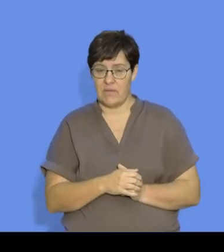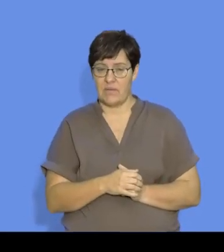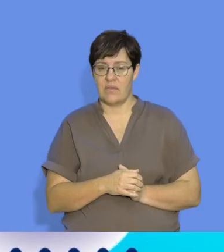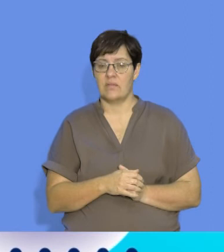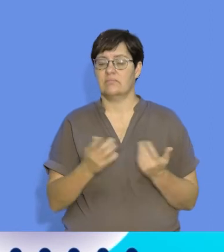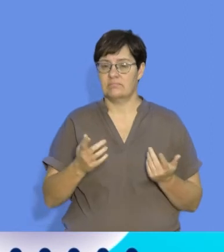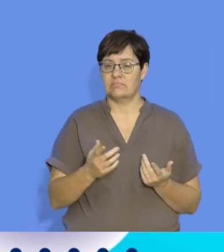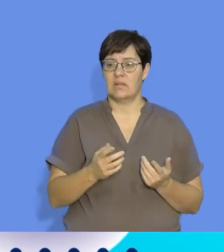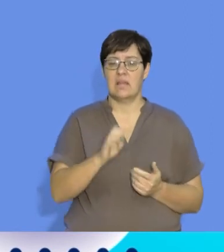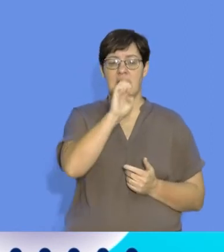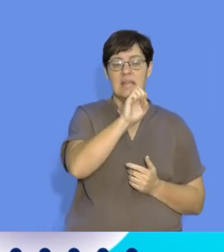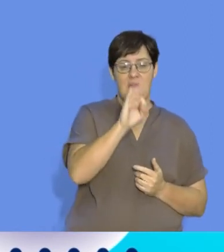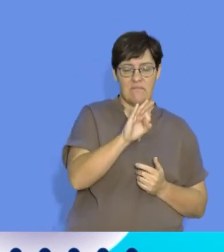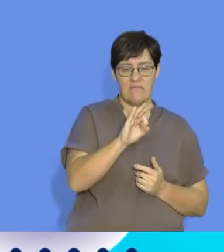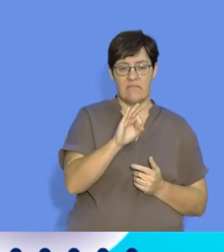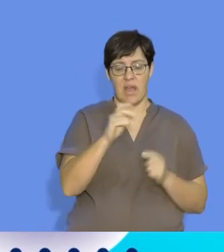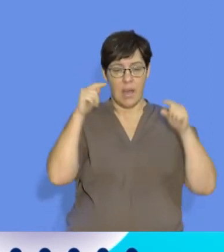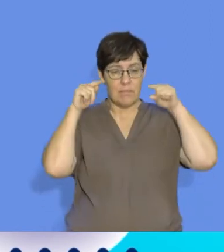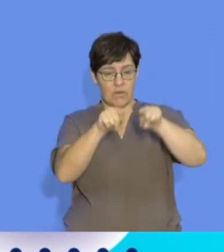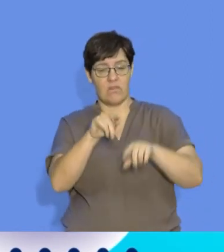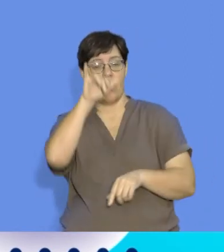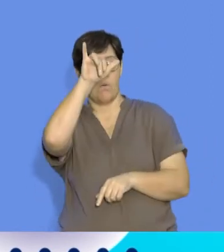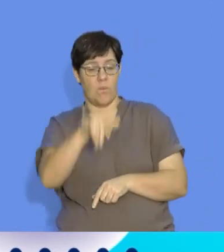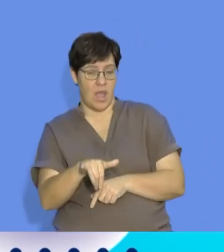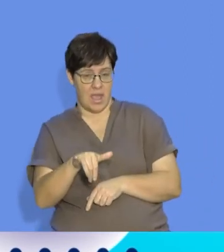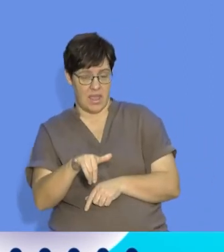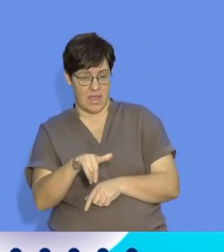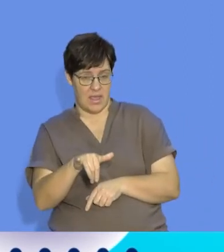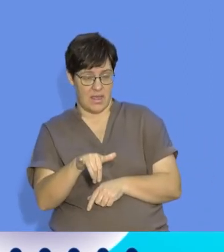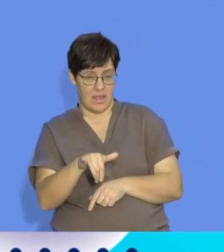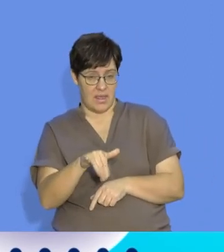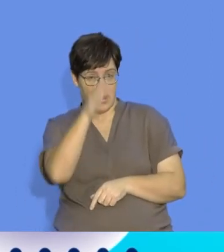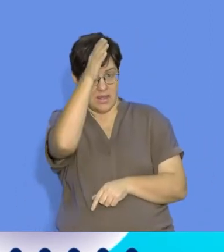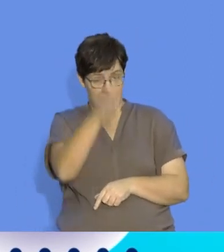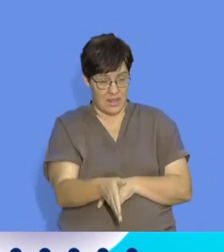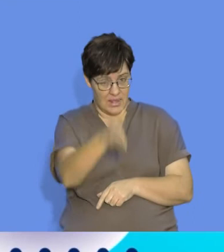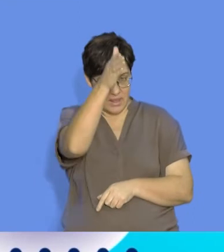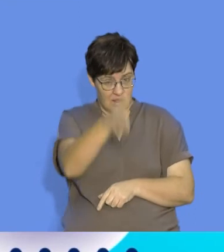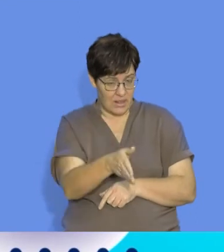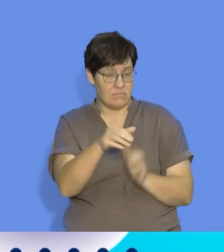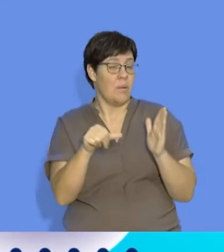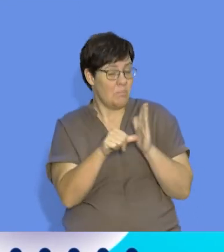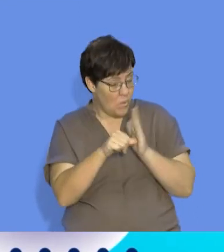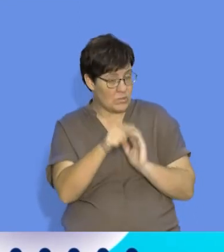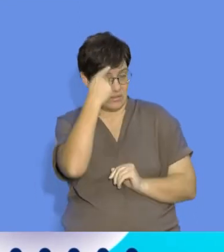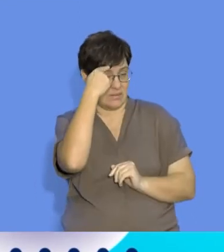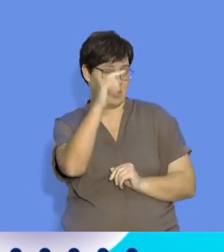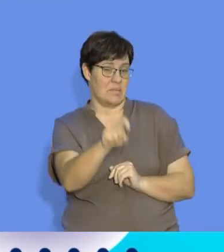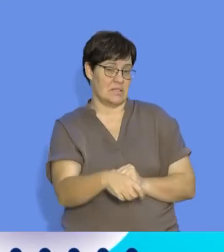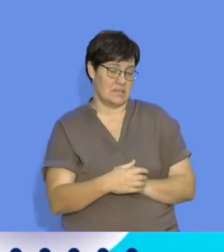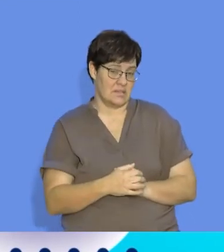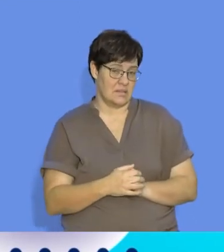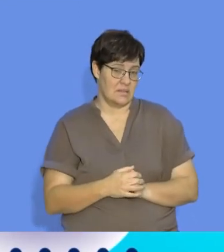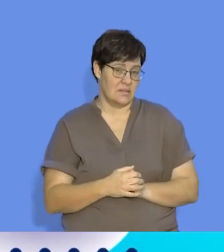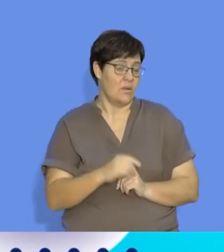said the fact that they said EF is parallel to the y-axis was very important for us to think about, because